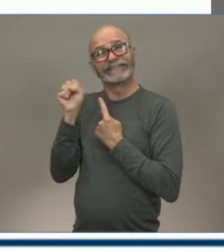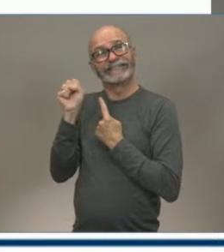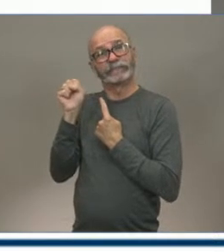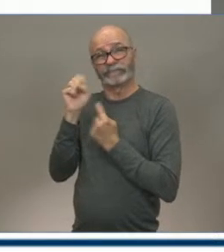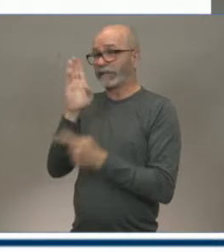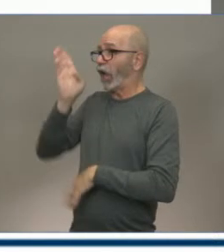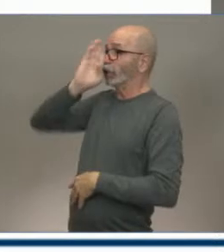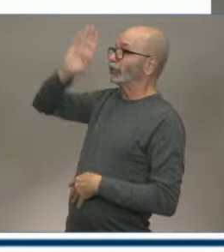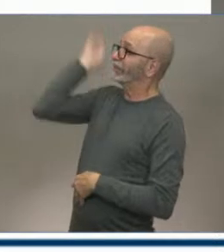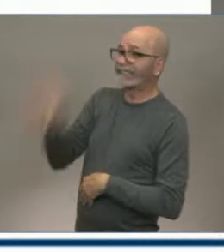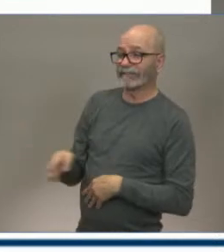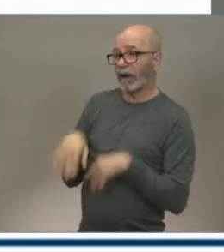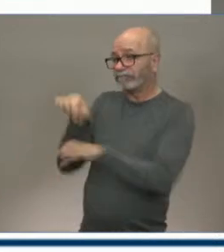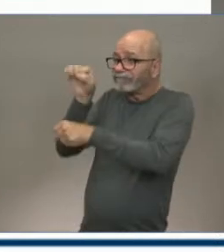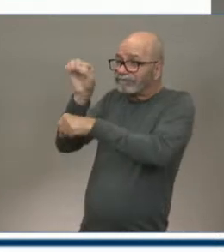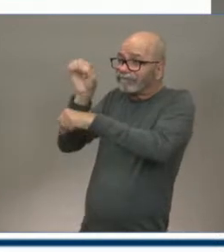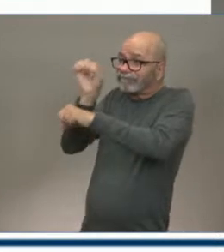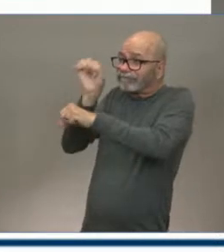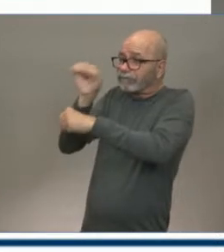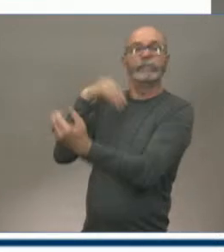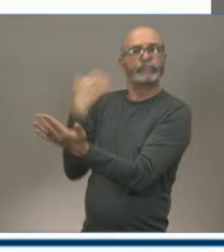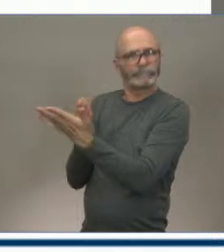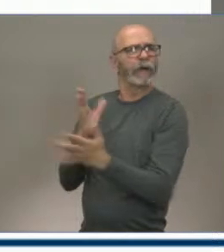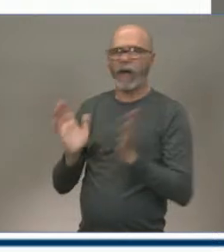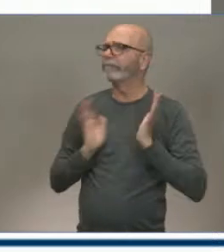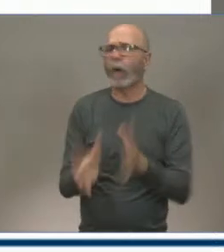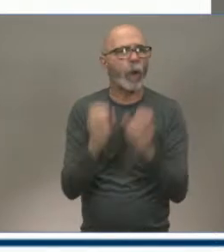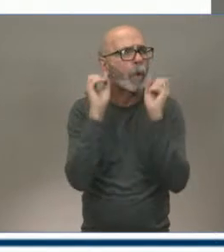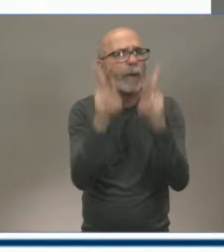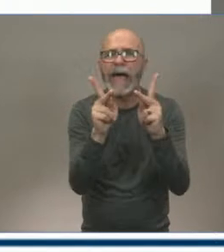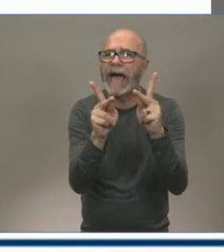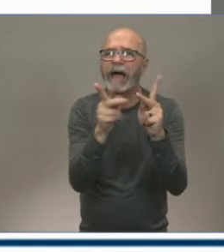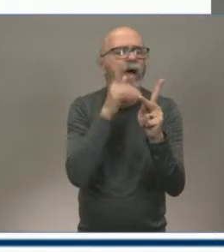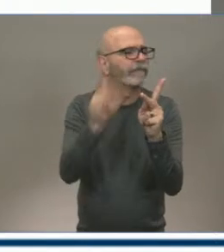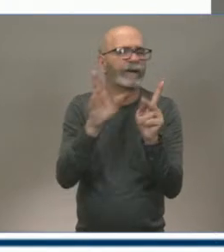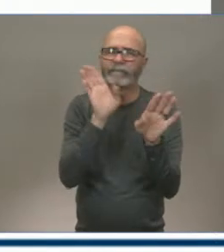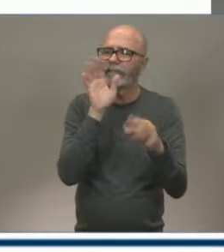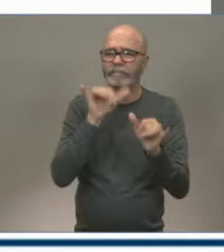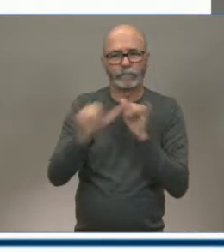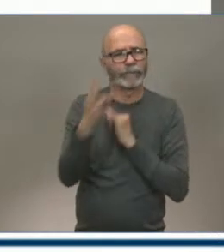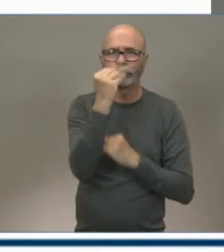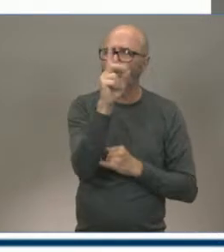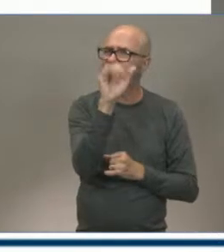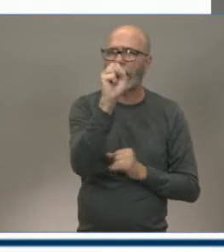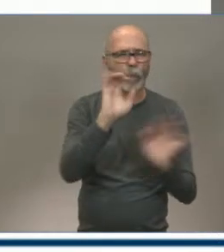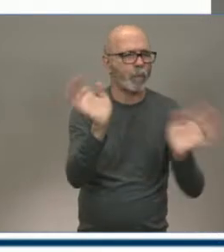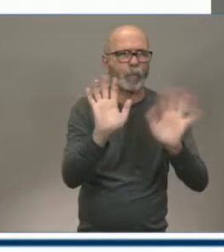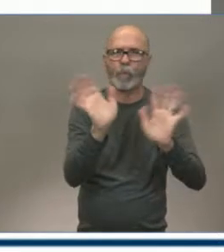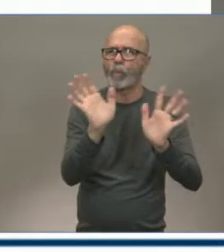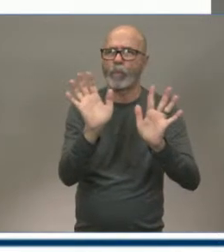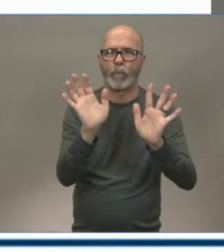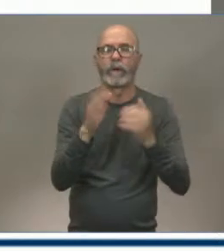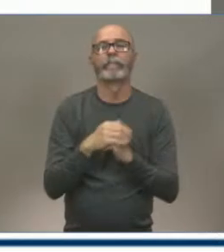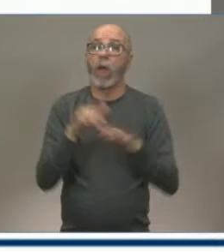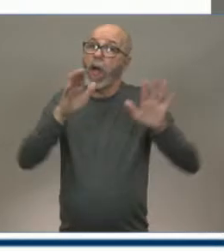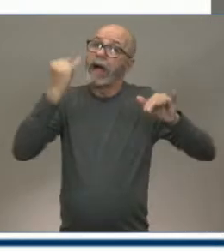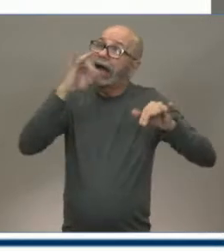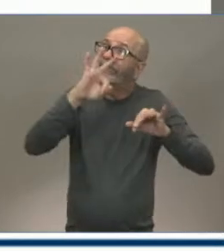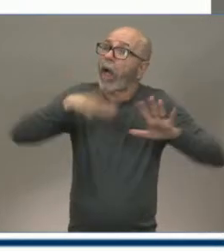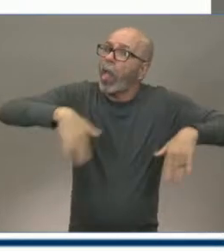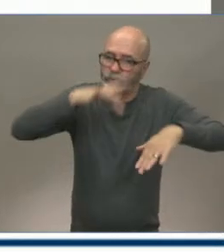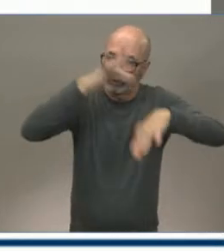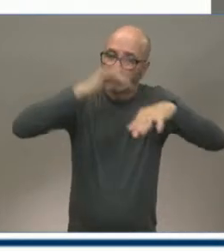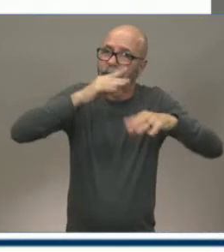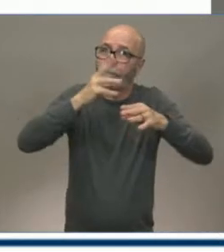As the Premier said, Nova Scotia schools will reopen to students on Monday as planned. The community use of